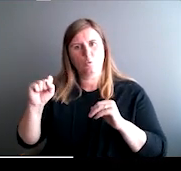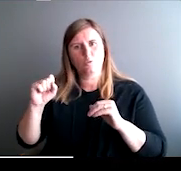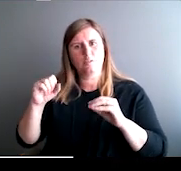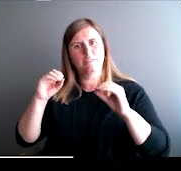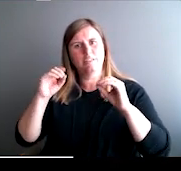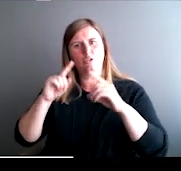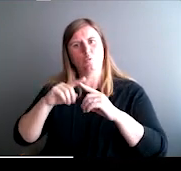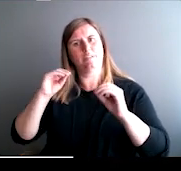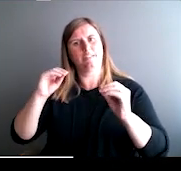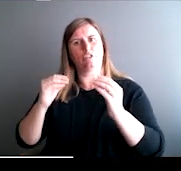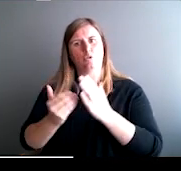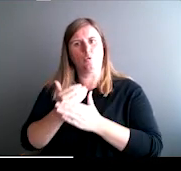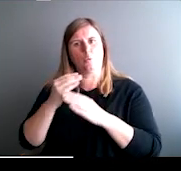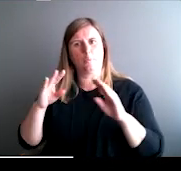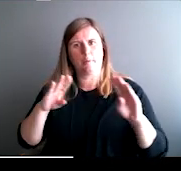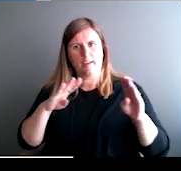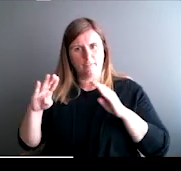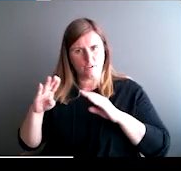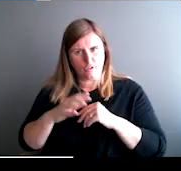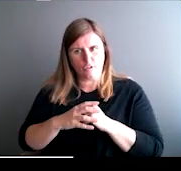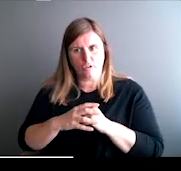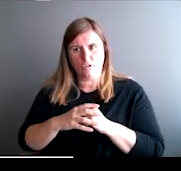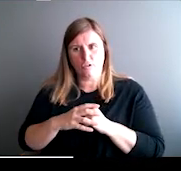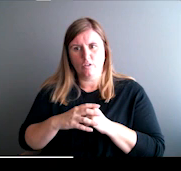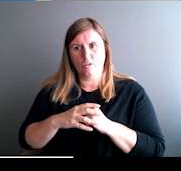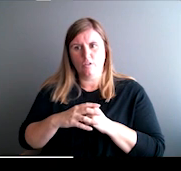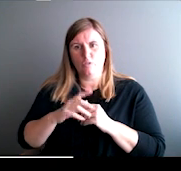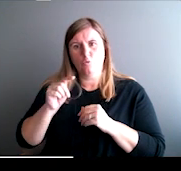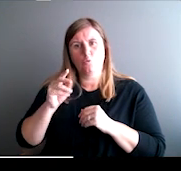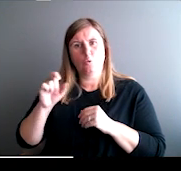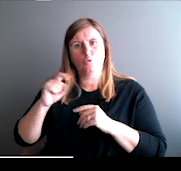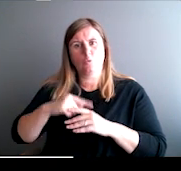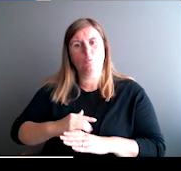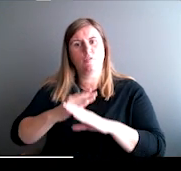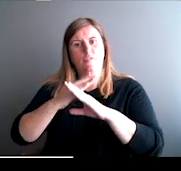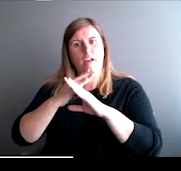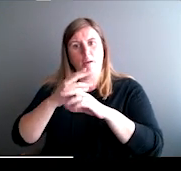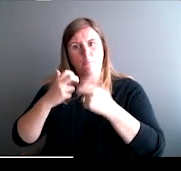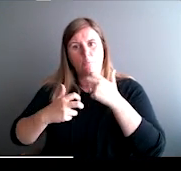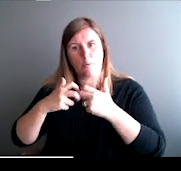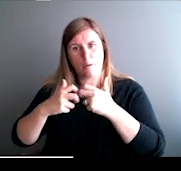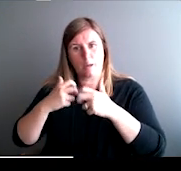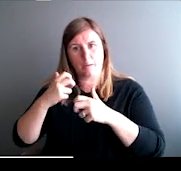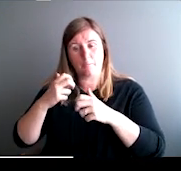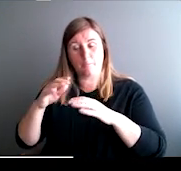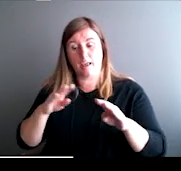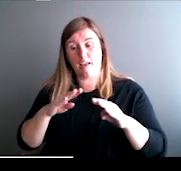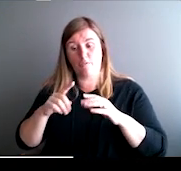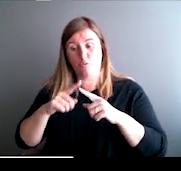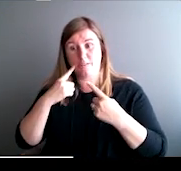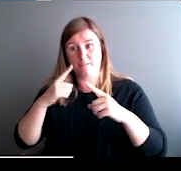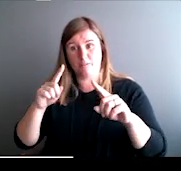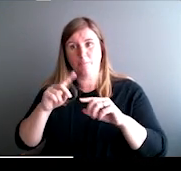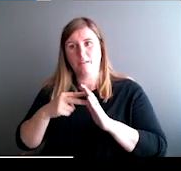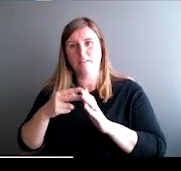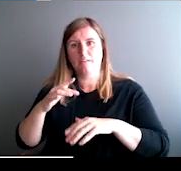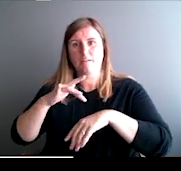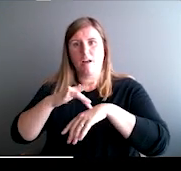new behavior, and tools that prevent problematic behavior from being successful, which means contact